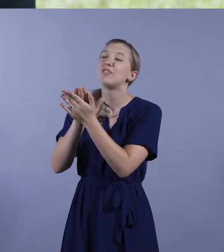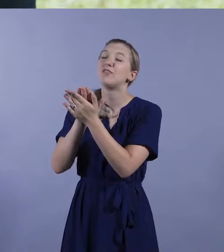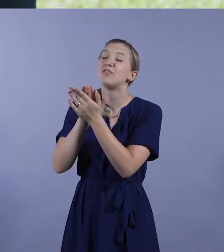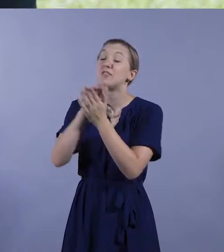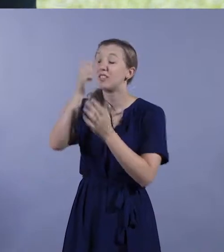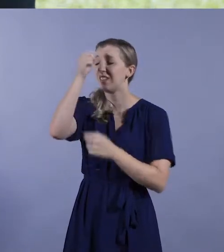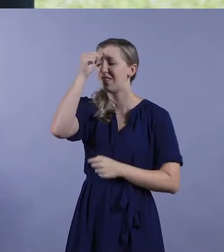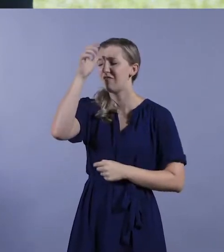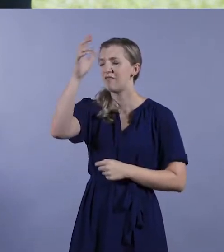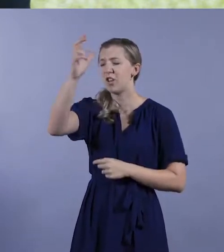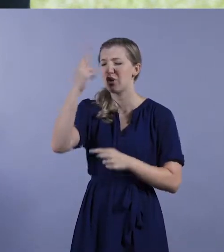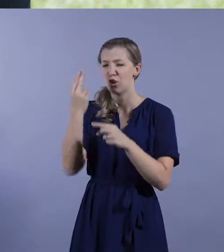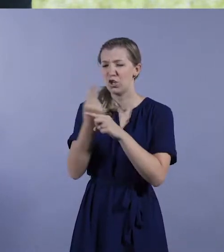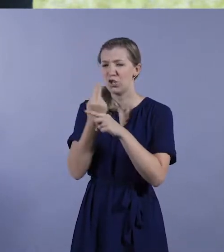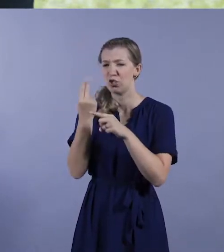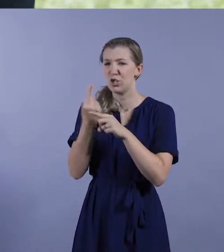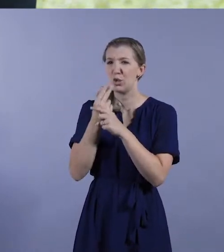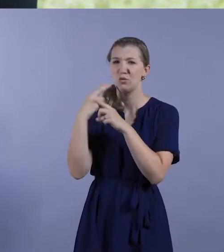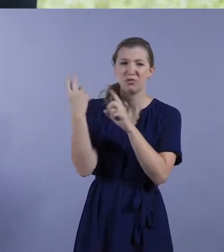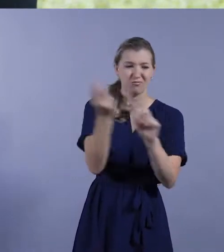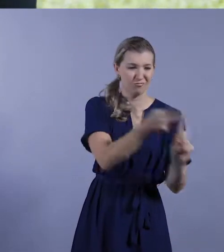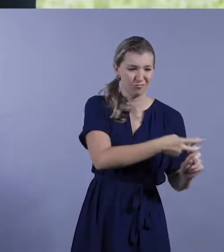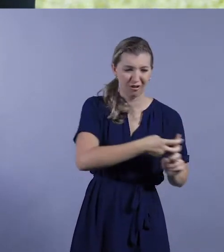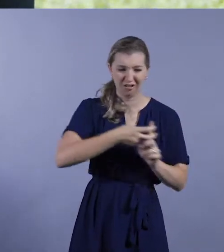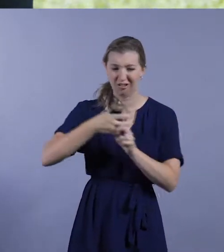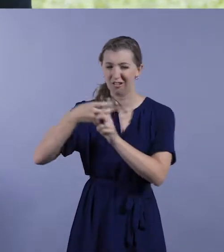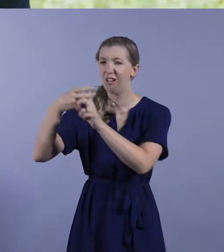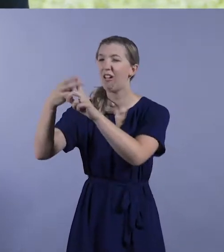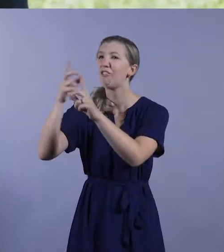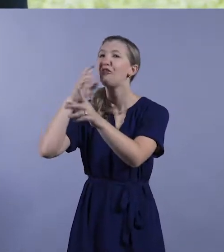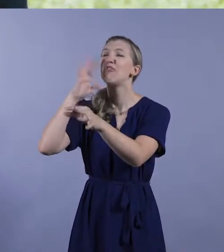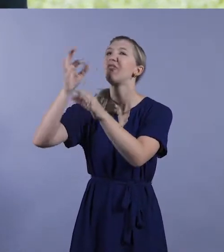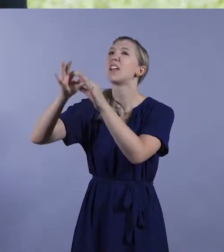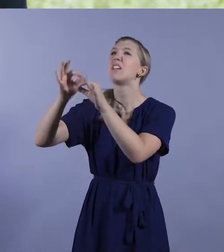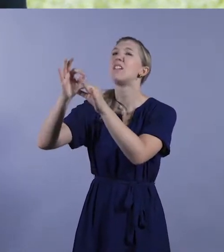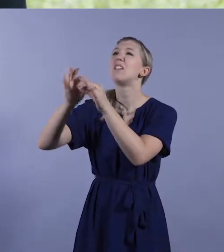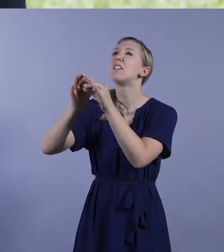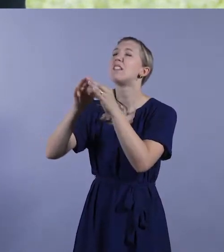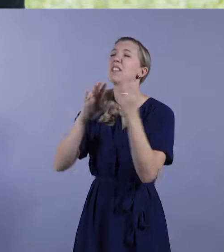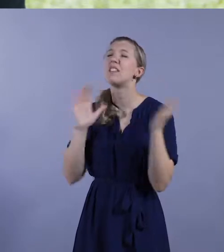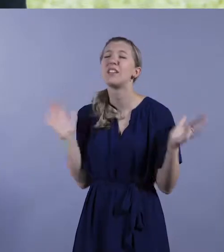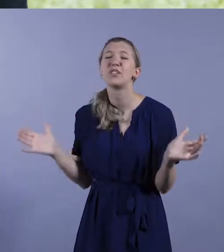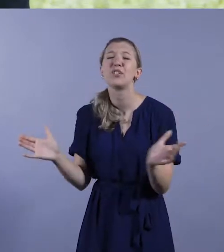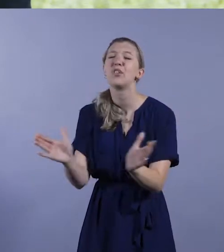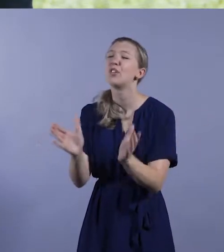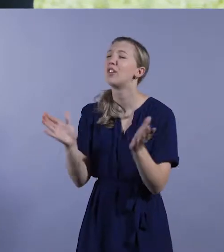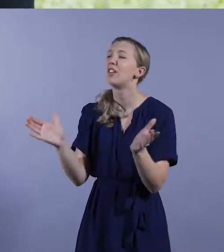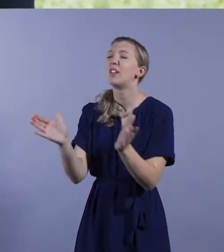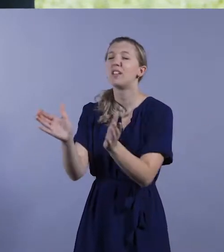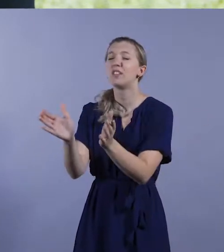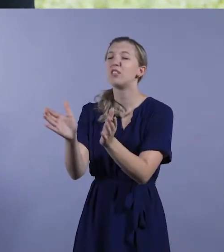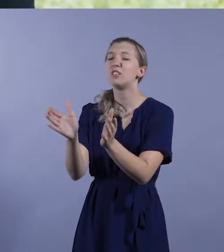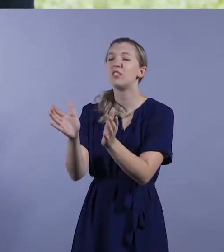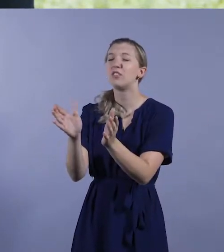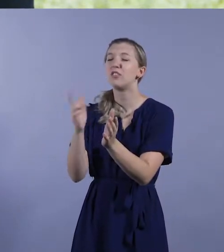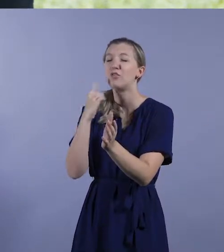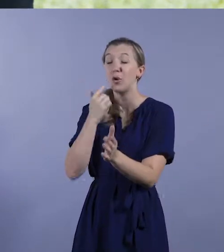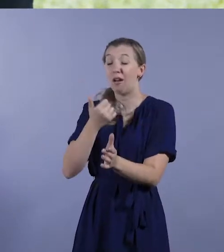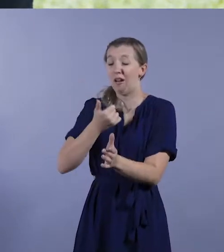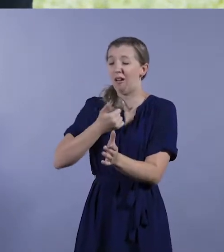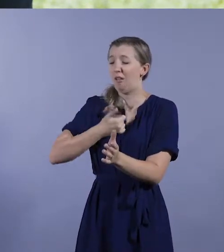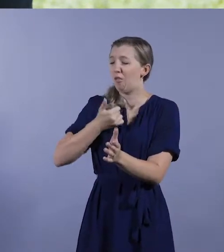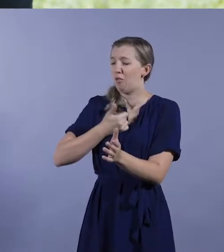Father, would you use this to draw others to faith? Would you use this to encourage us in our